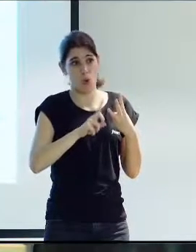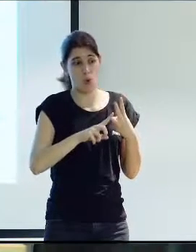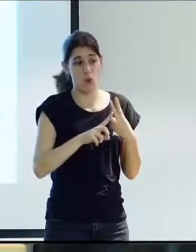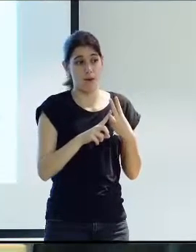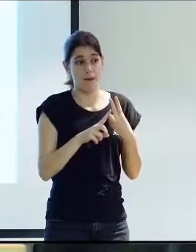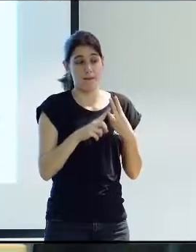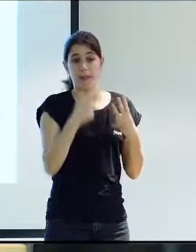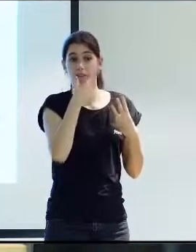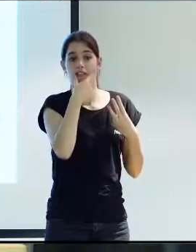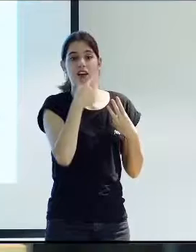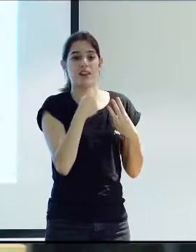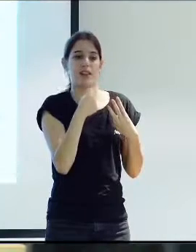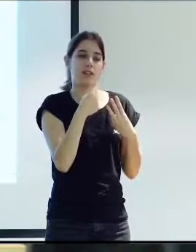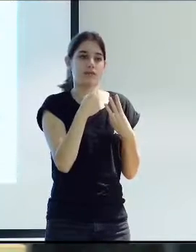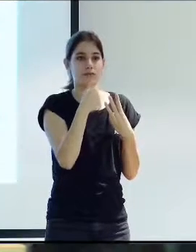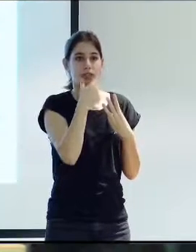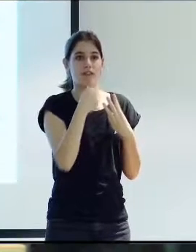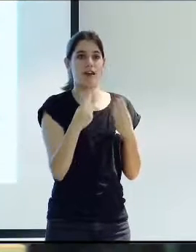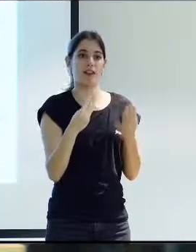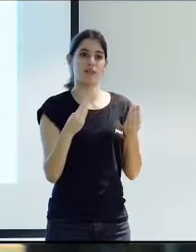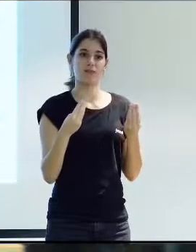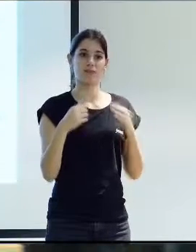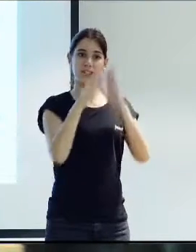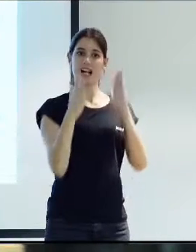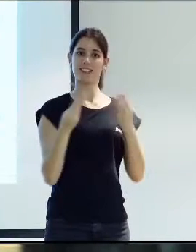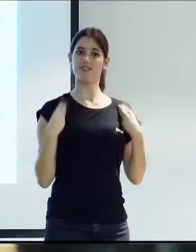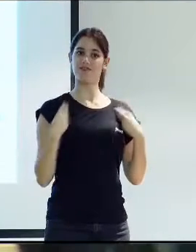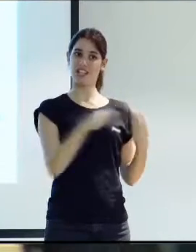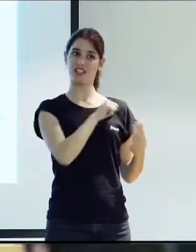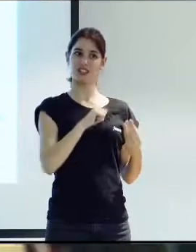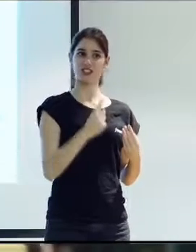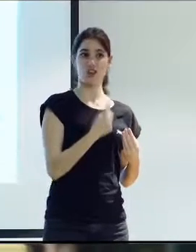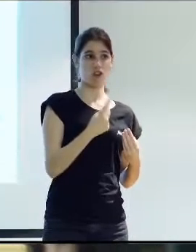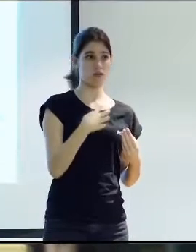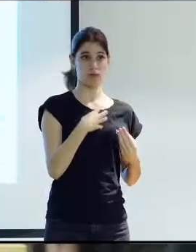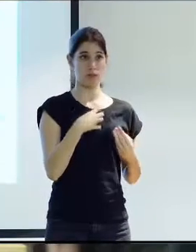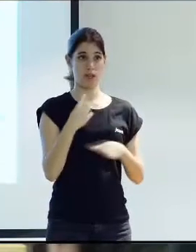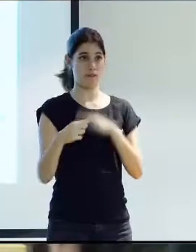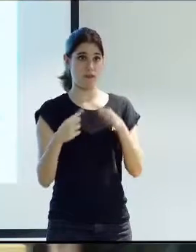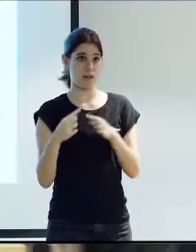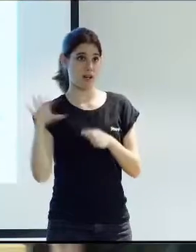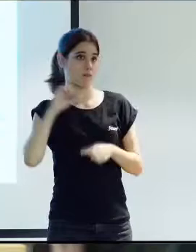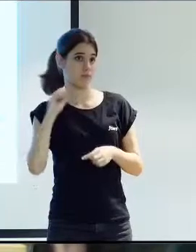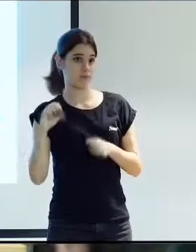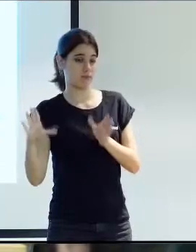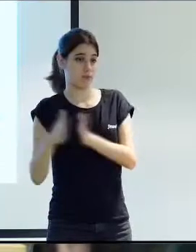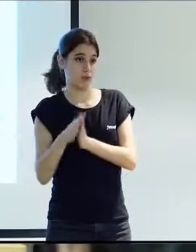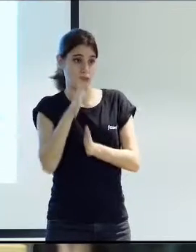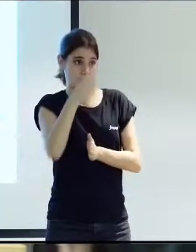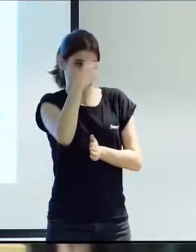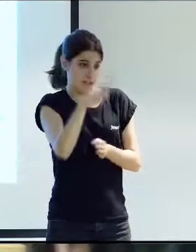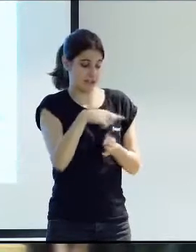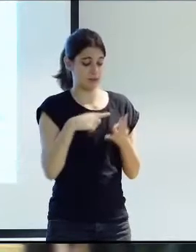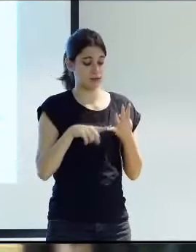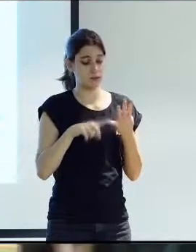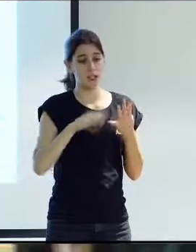Neither do we have, is it easy for us to become independent from our families? Because what can I